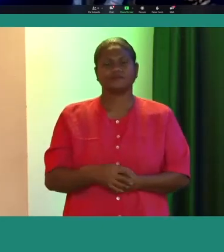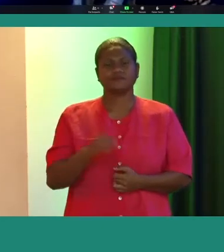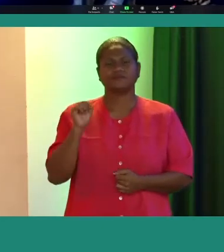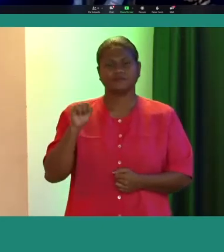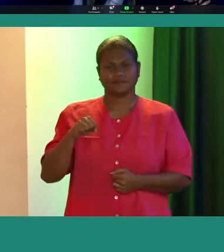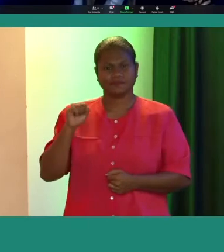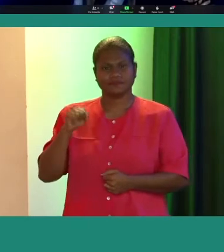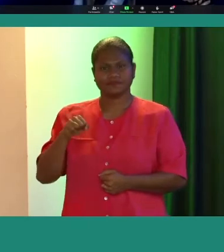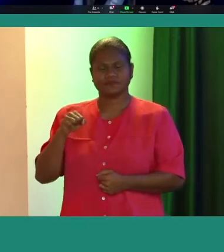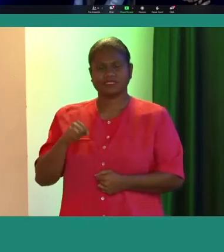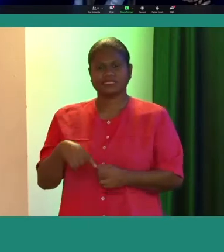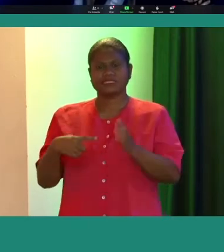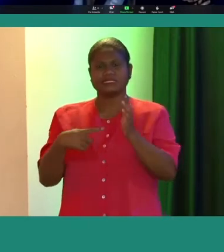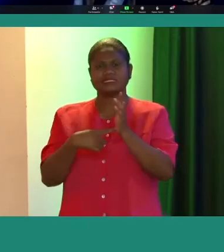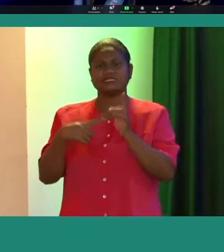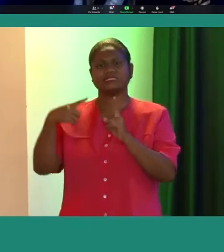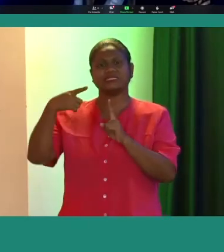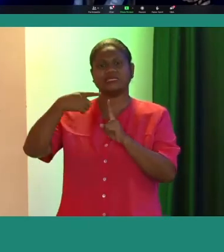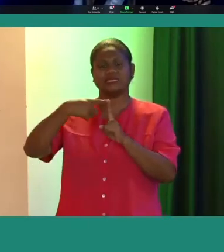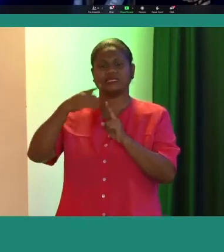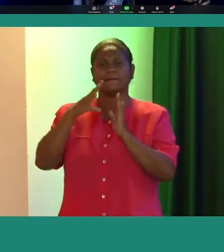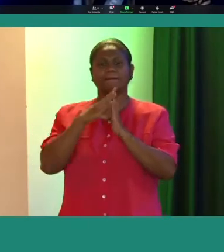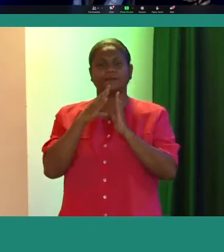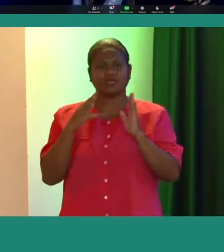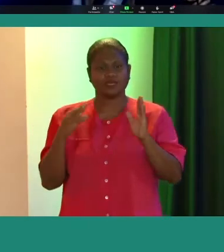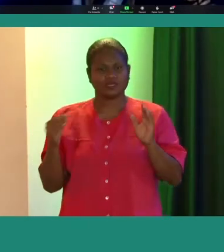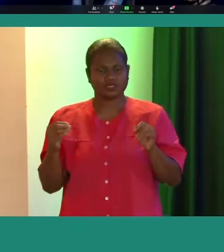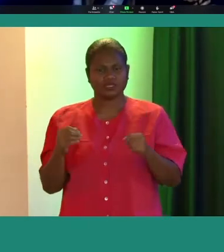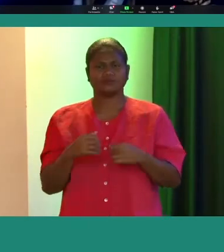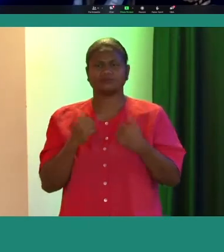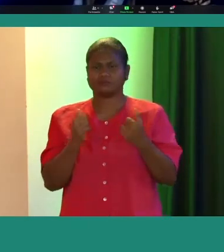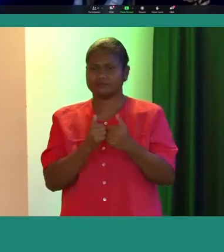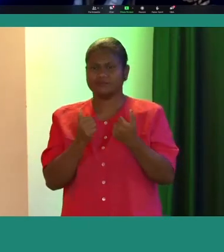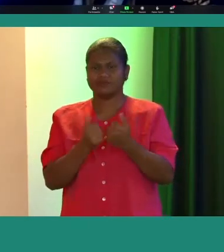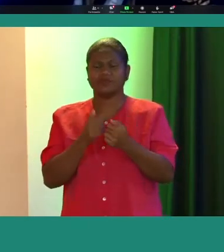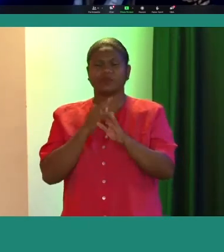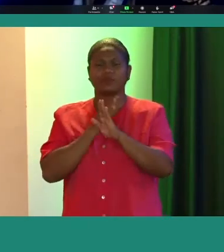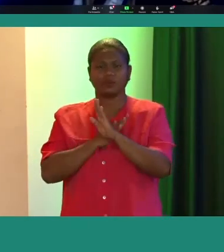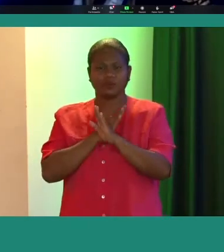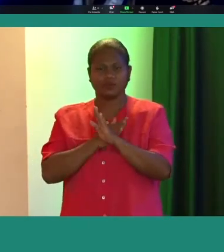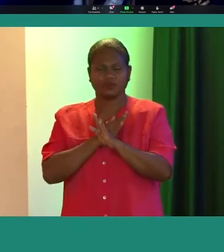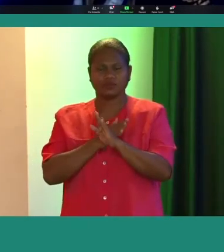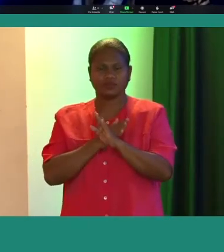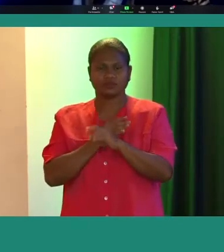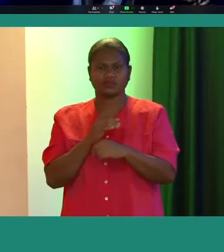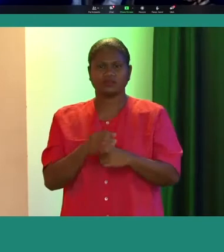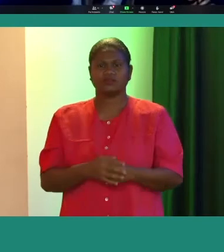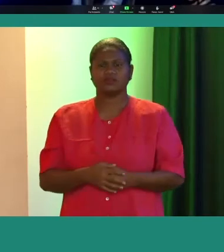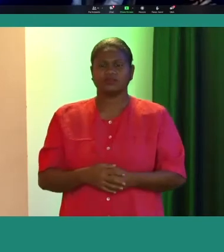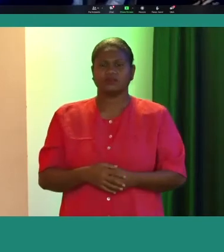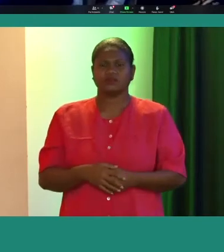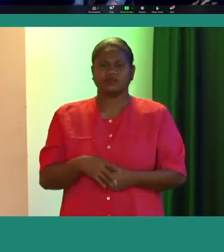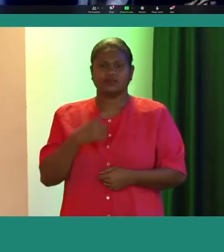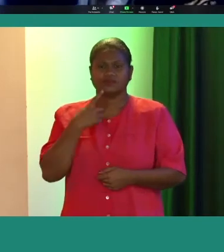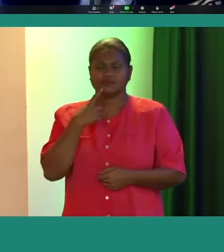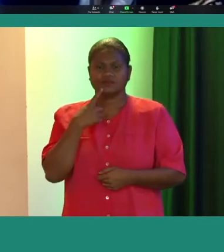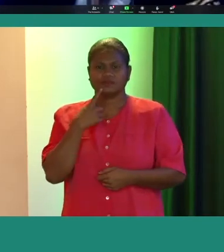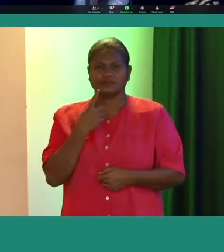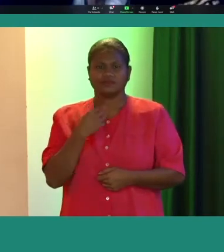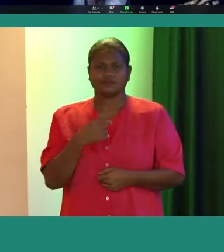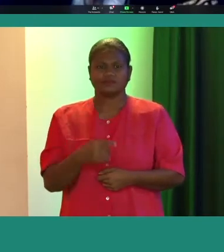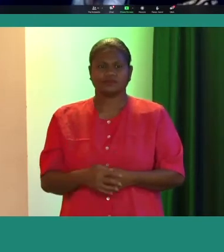have TEPNG, who's doing a lot of work in terms of anti-sexual harassment